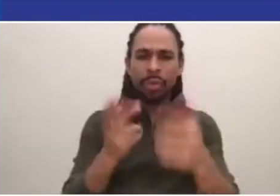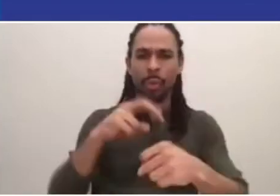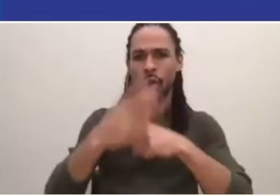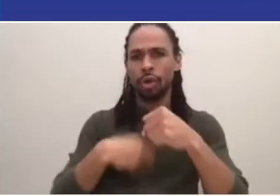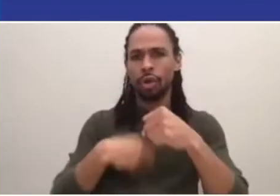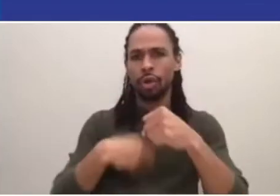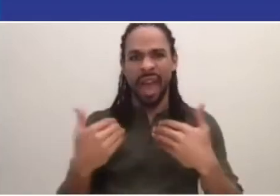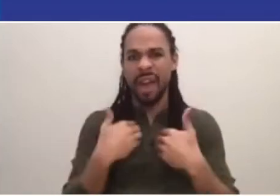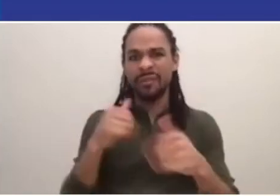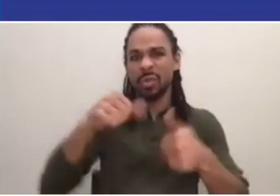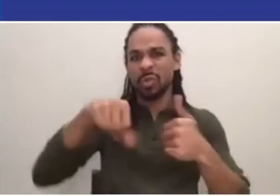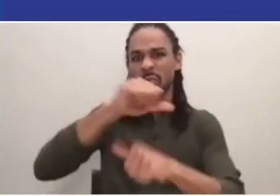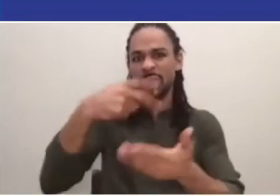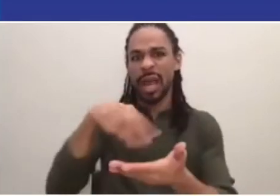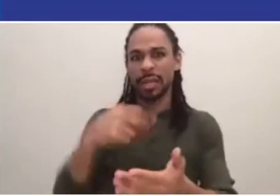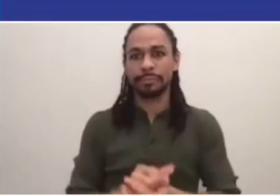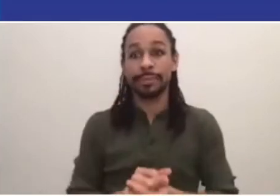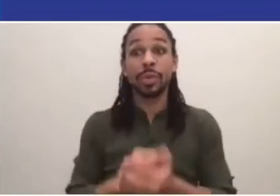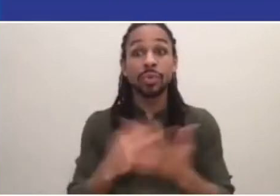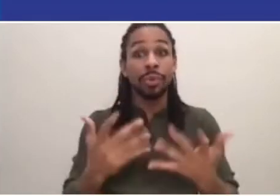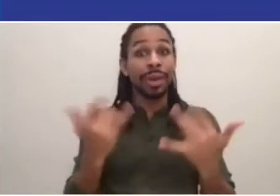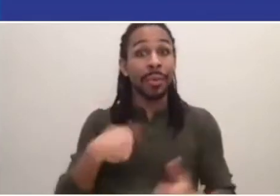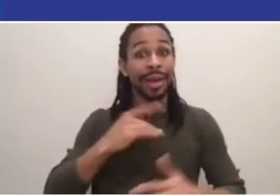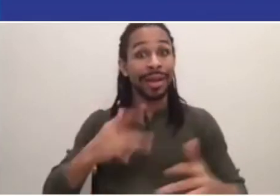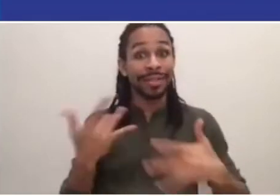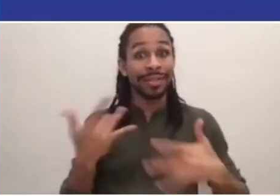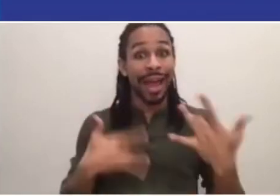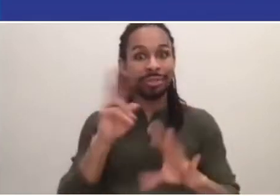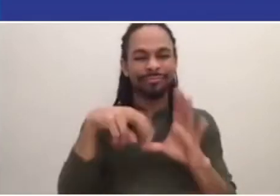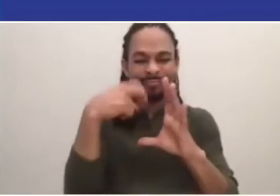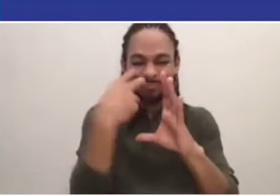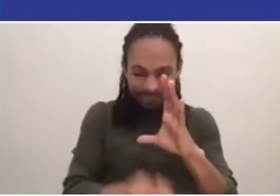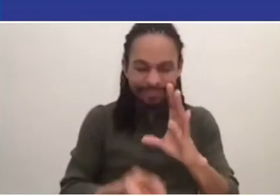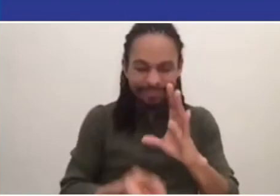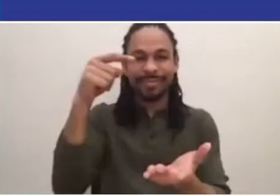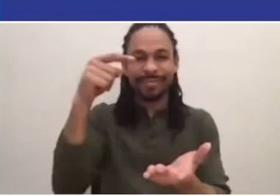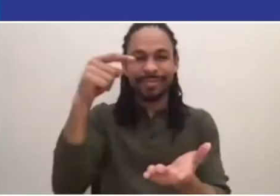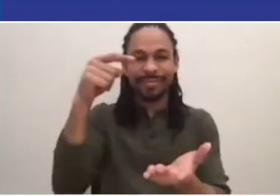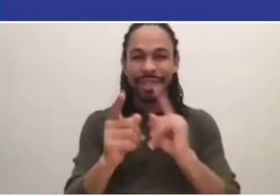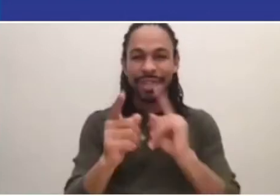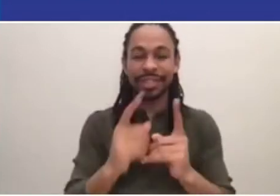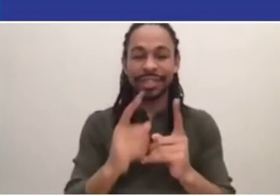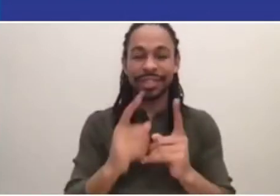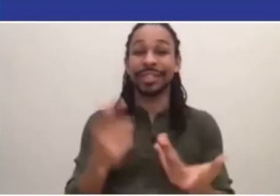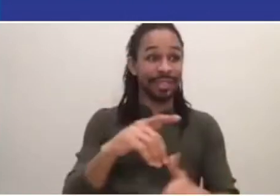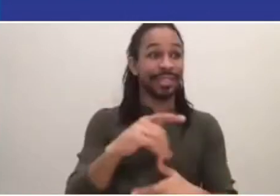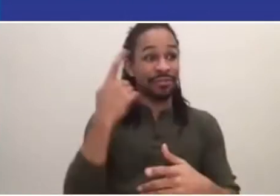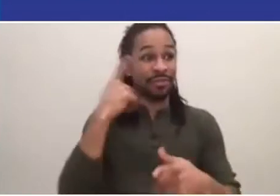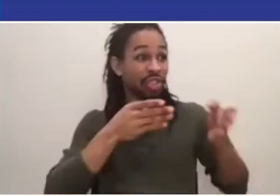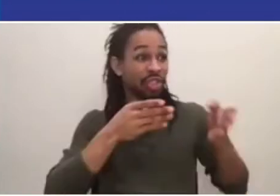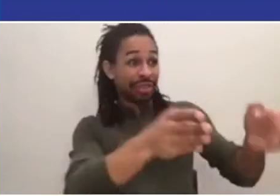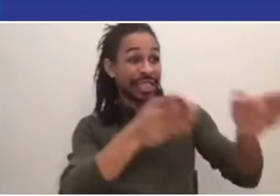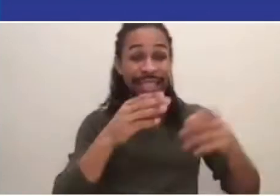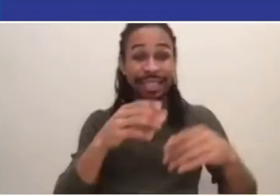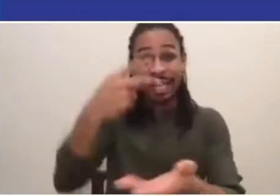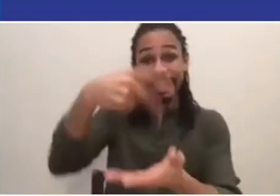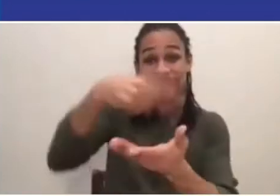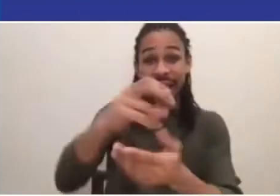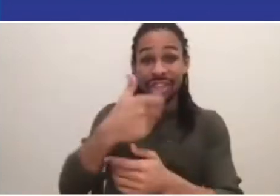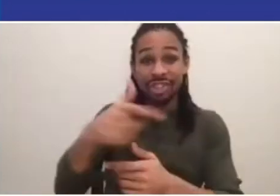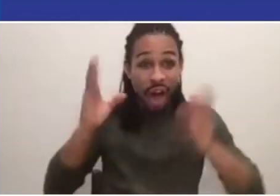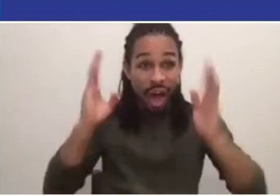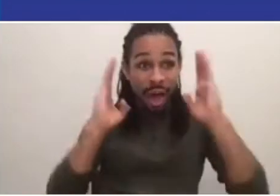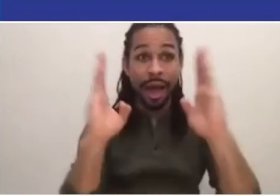so we're excited to dig into this conversation. Streets, dance halls, and living rooms, social dance in